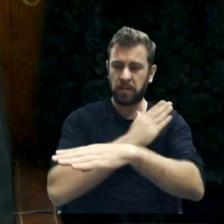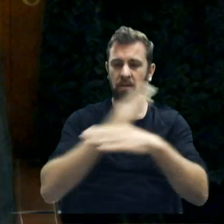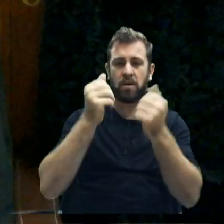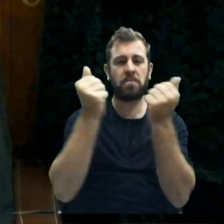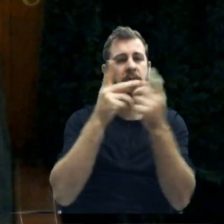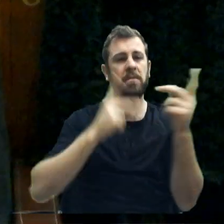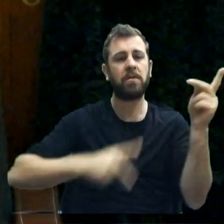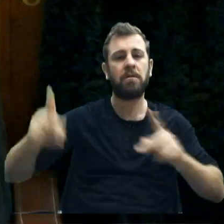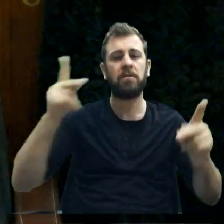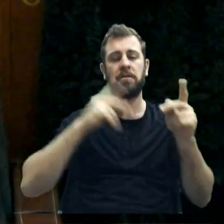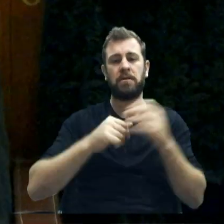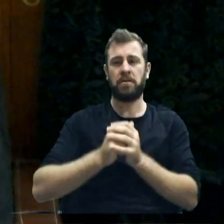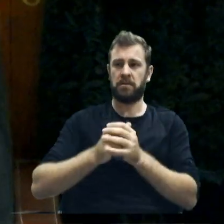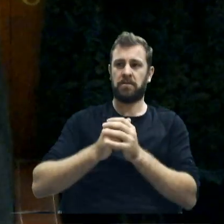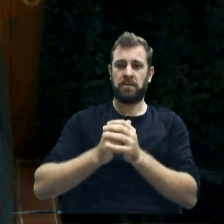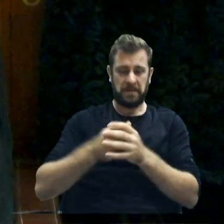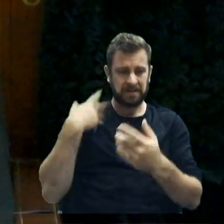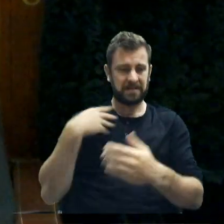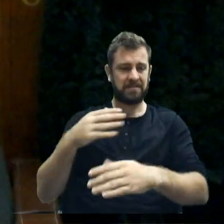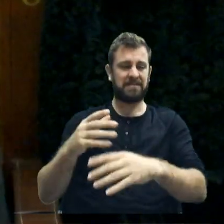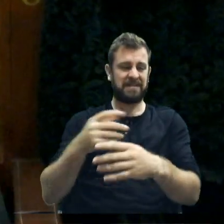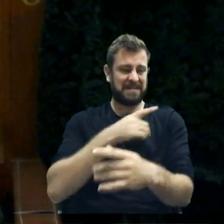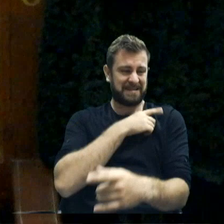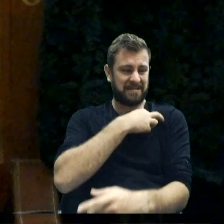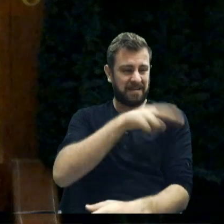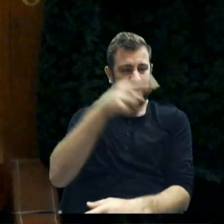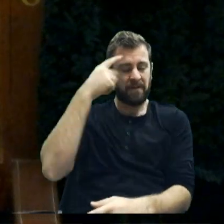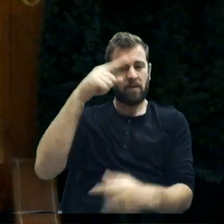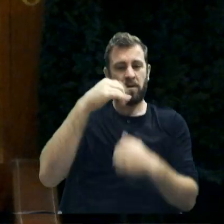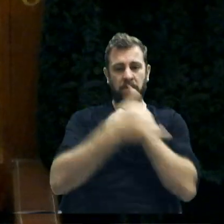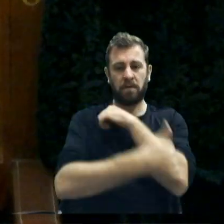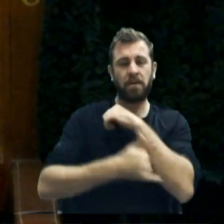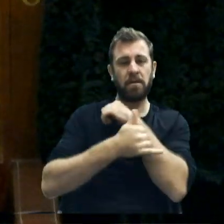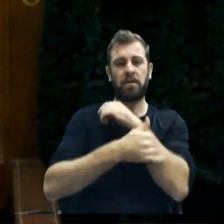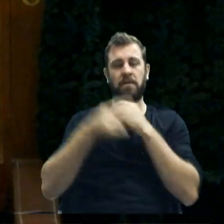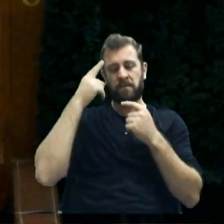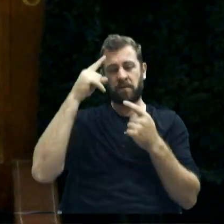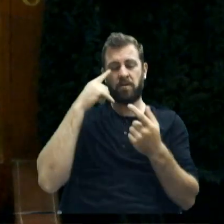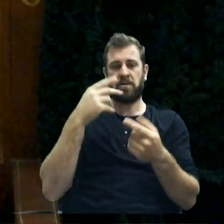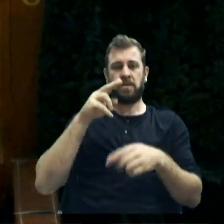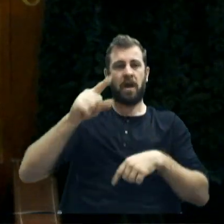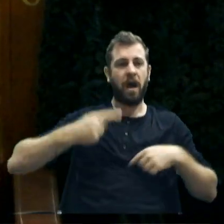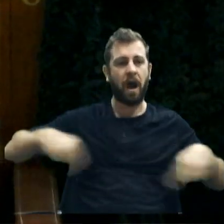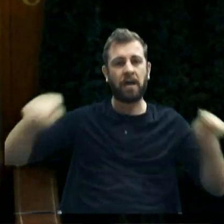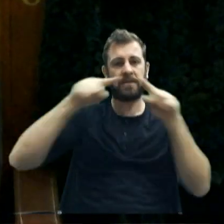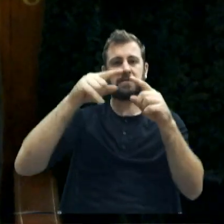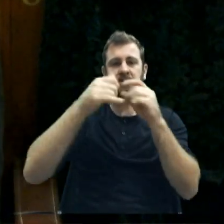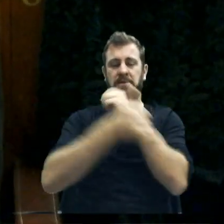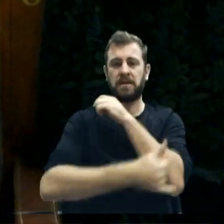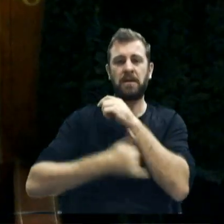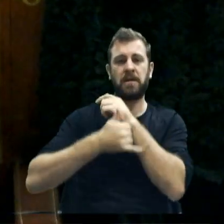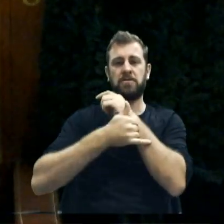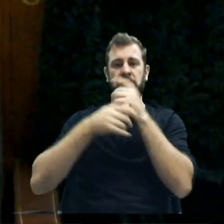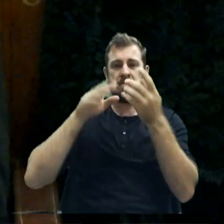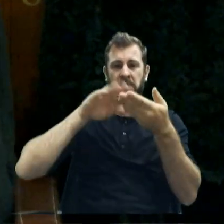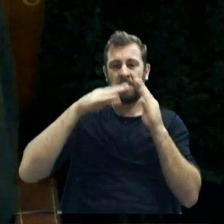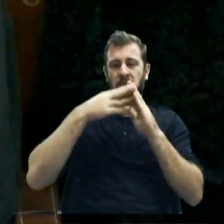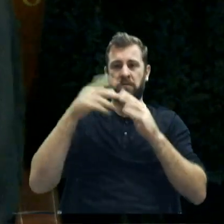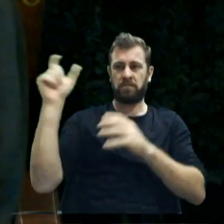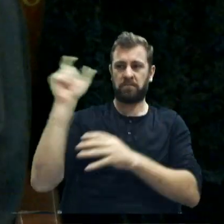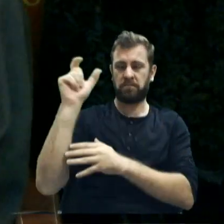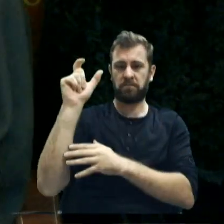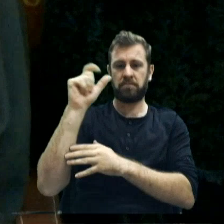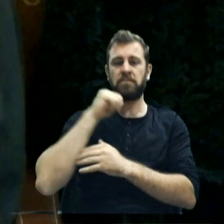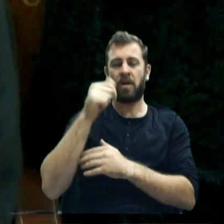a deen of a nation. It should be seen as an ummah, as a nation. not as something that's infiradi